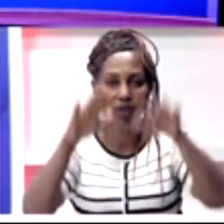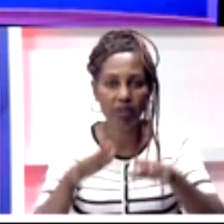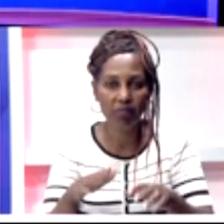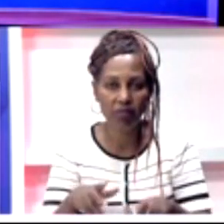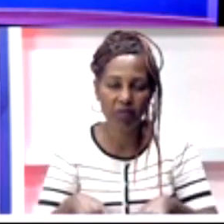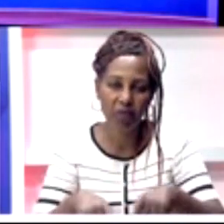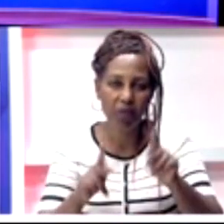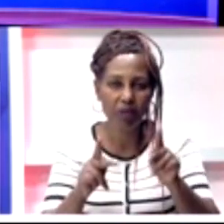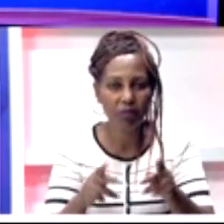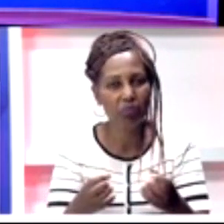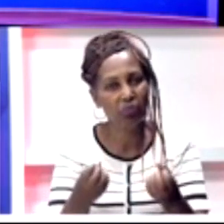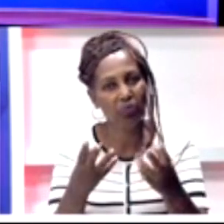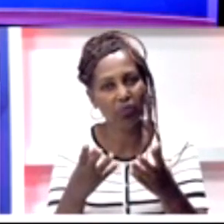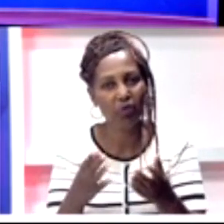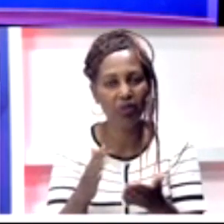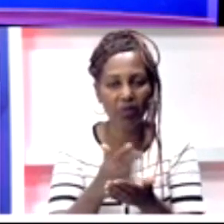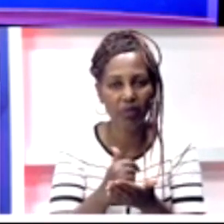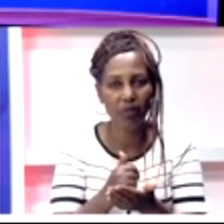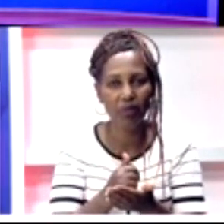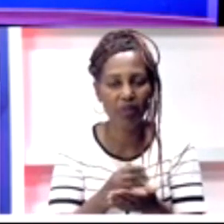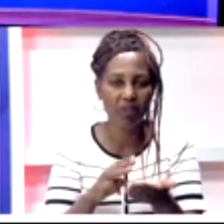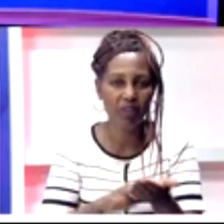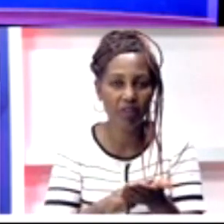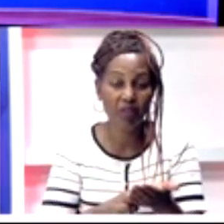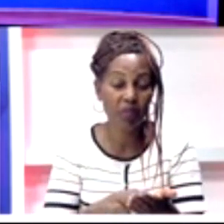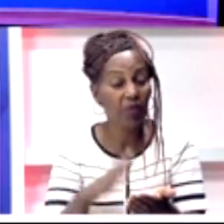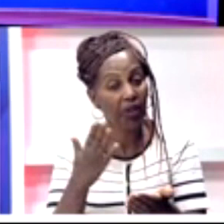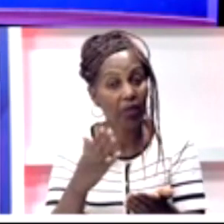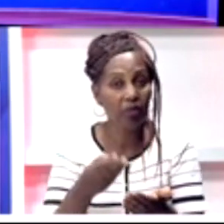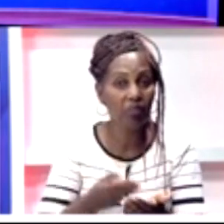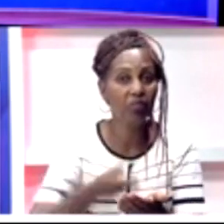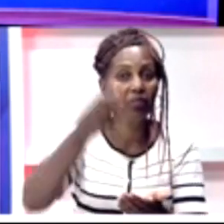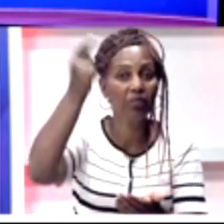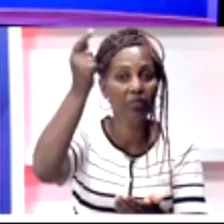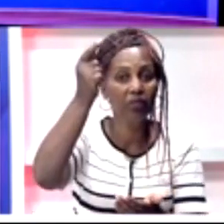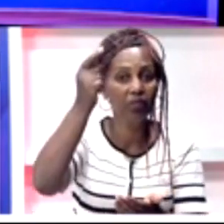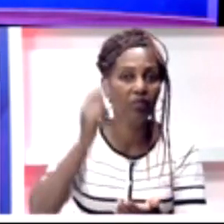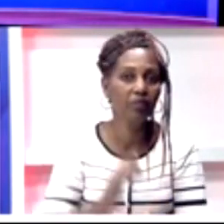much. Teff will be expensive."